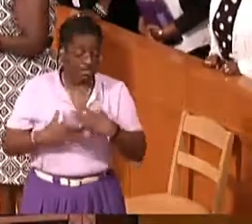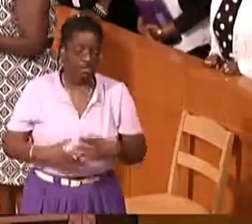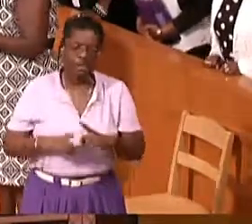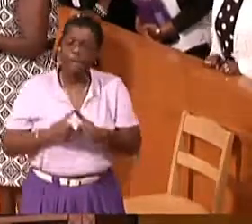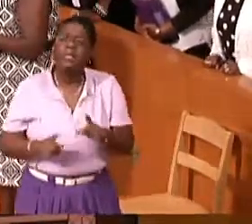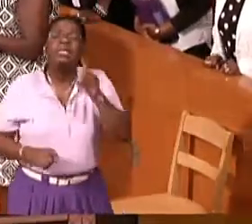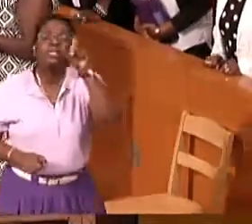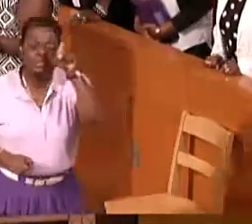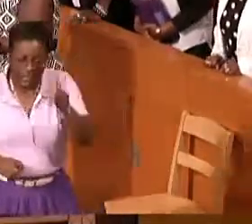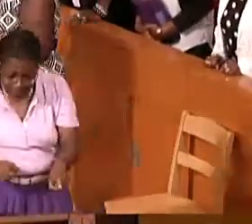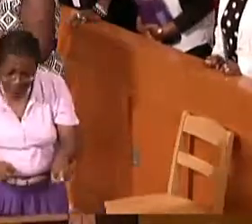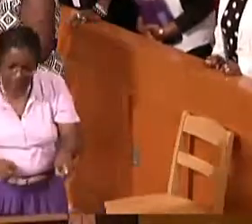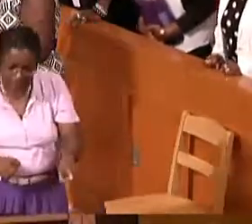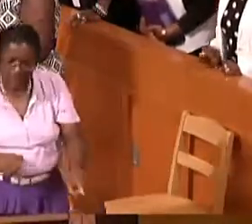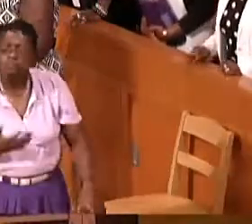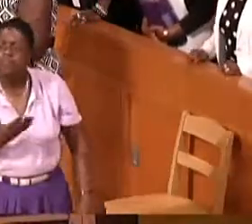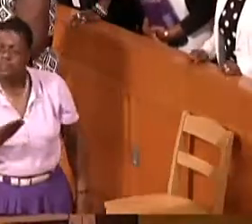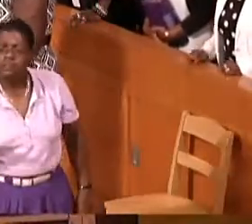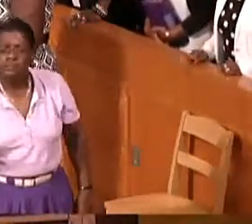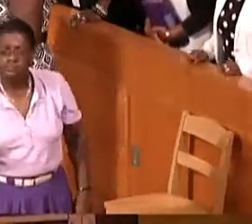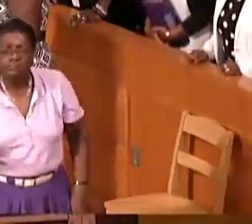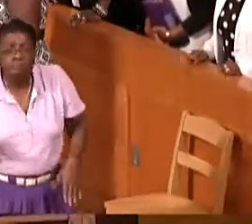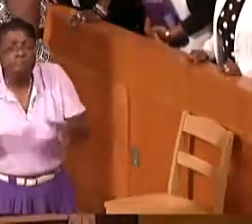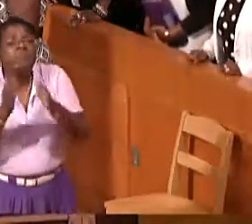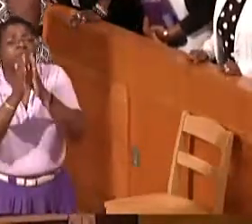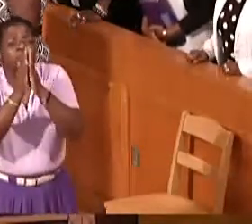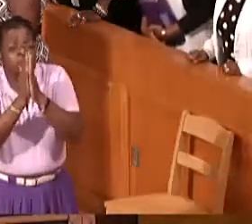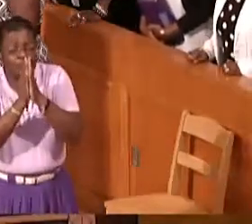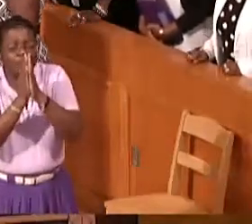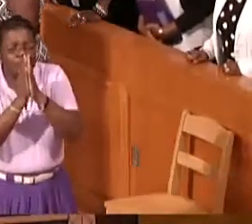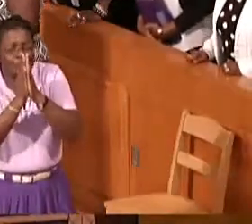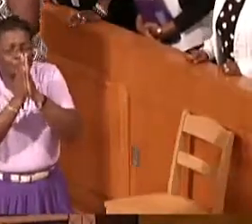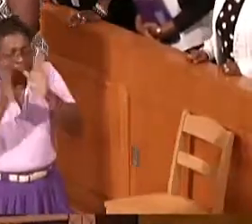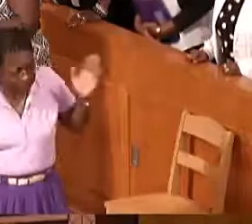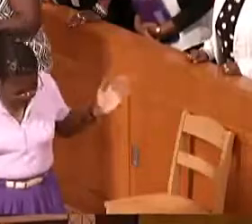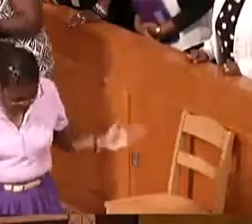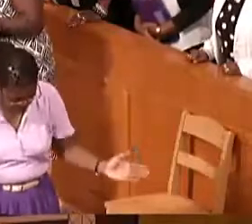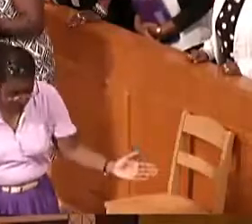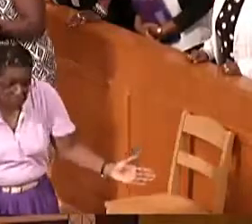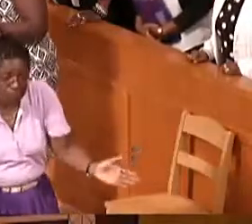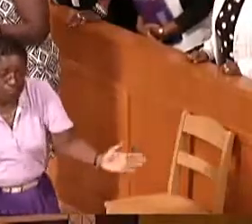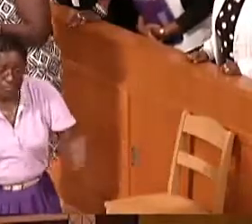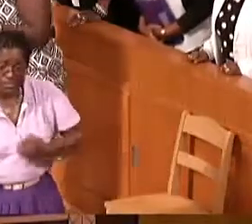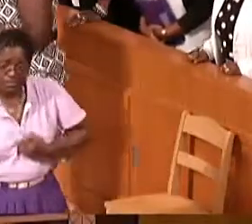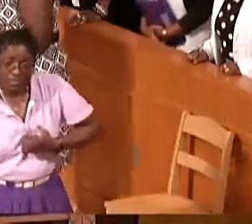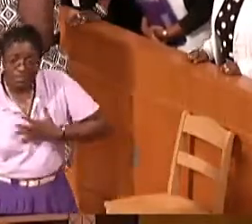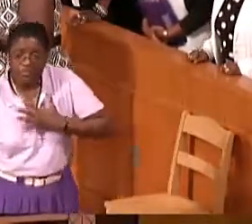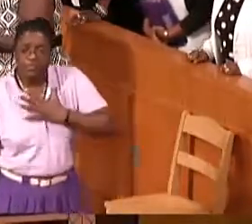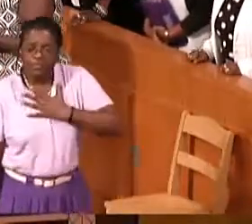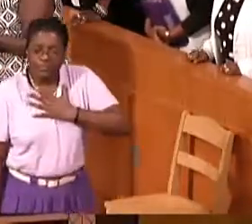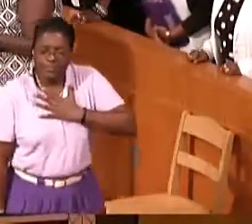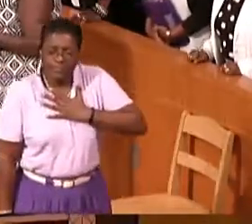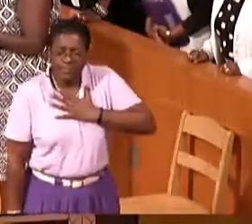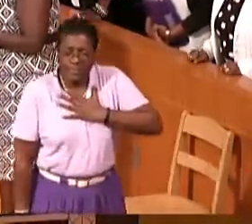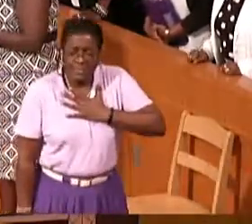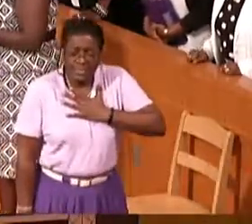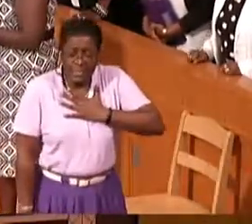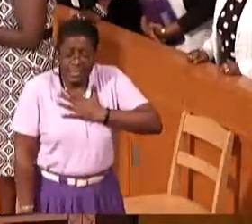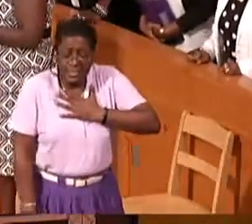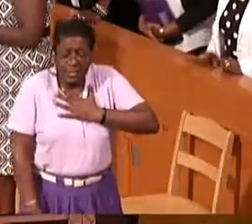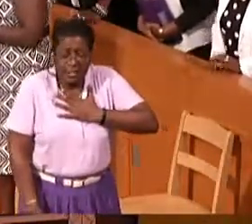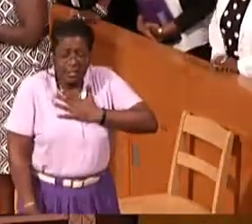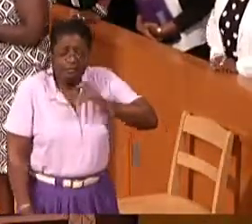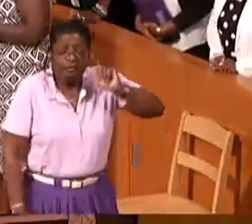here. We pray that you quicken their steps, that they may come to know you in a very real